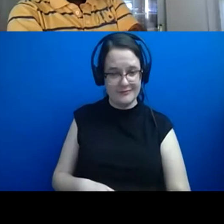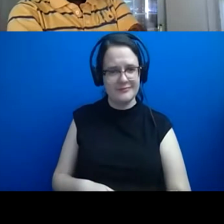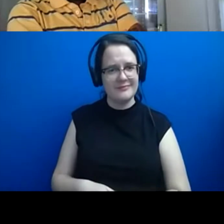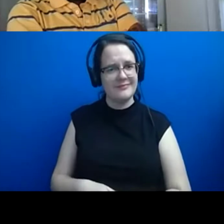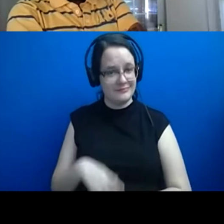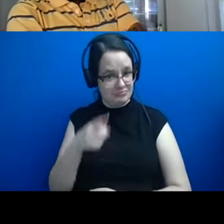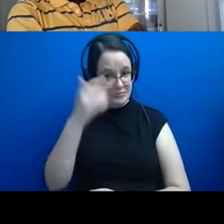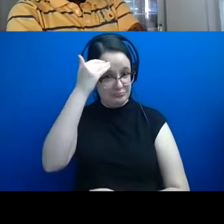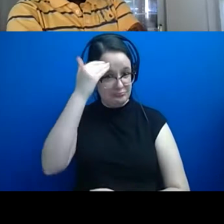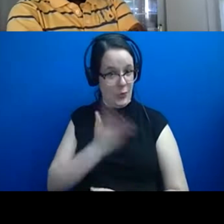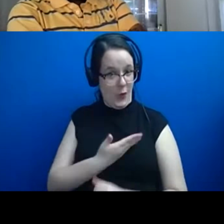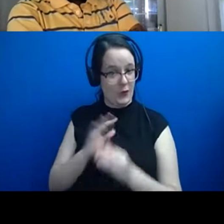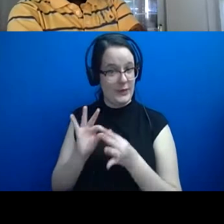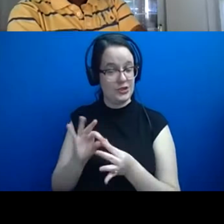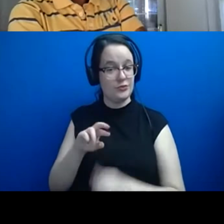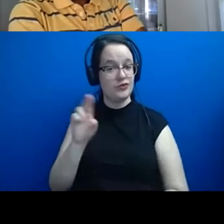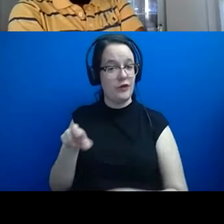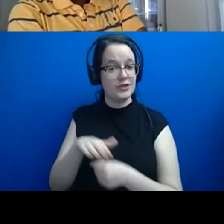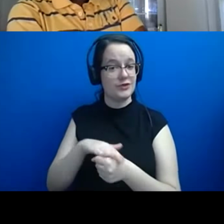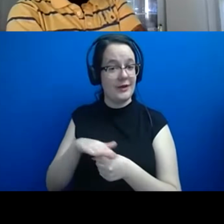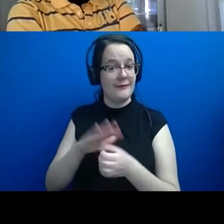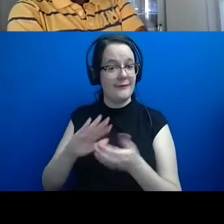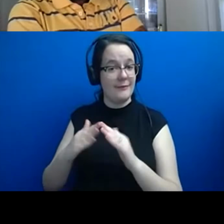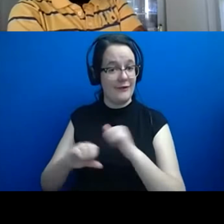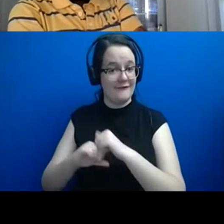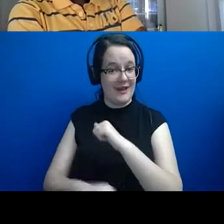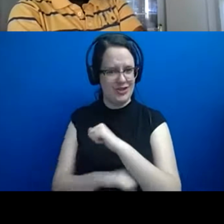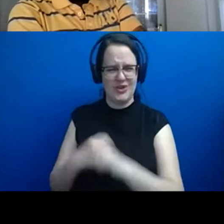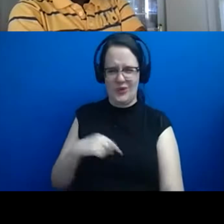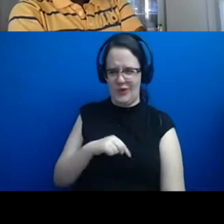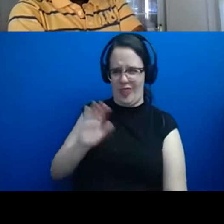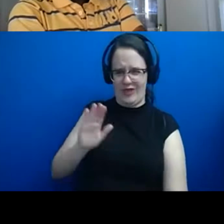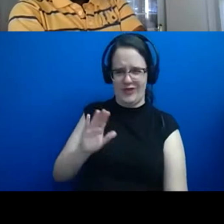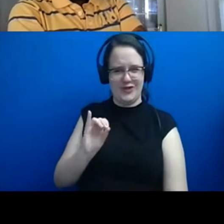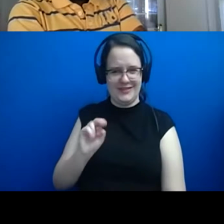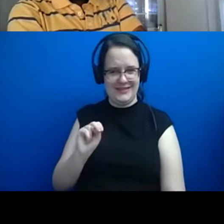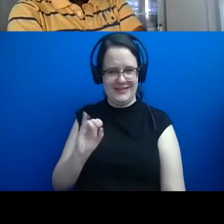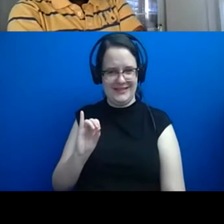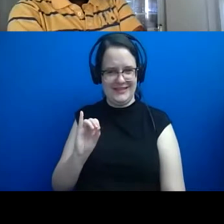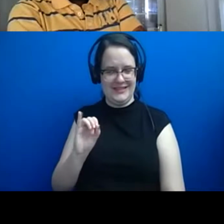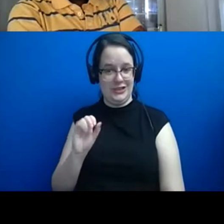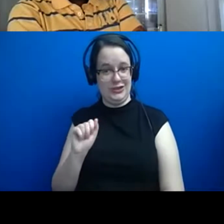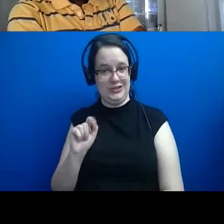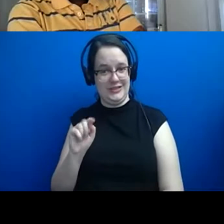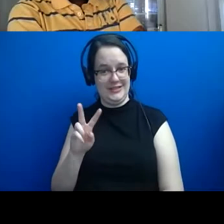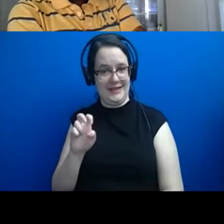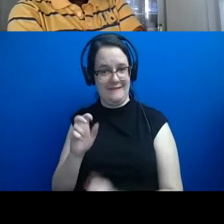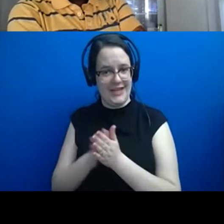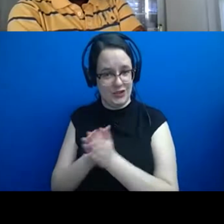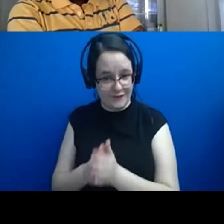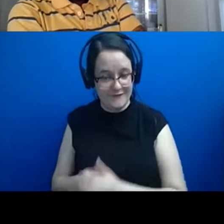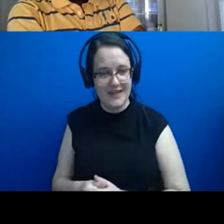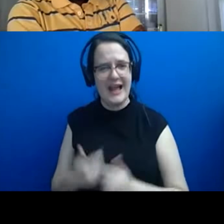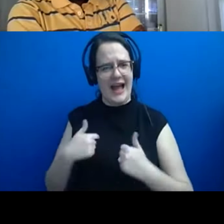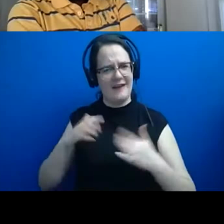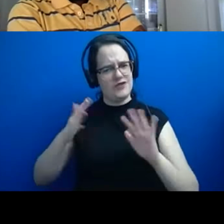our relationship with the Rochester Area Community Foundation, we are an initiative of theirs. And I have been sort of a program